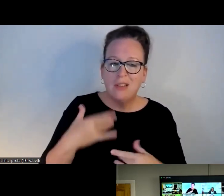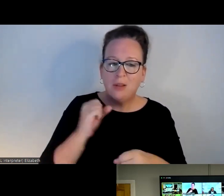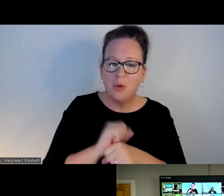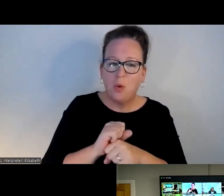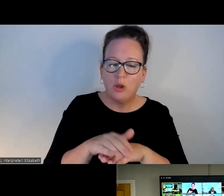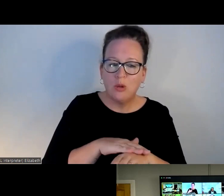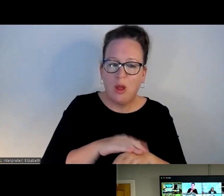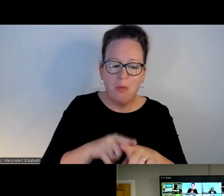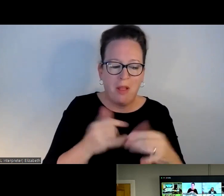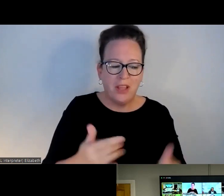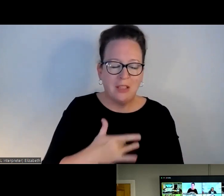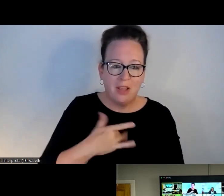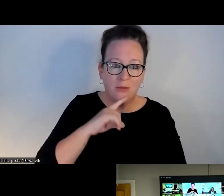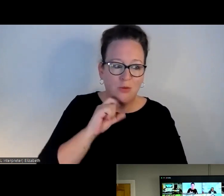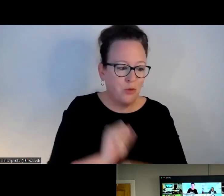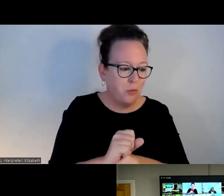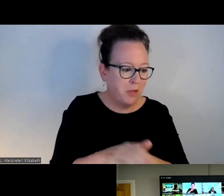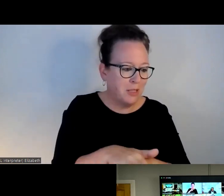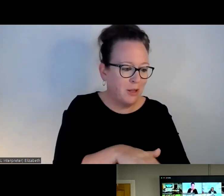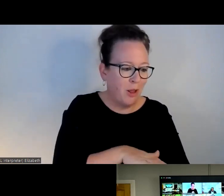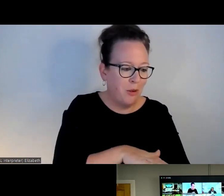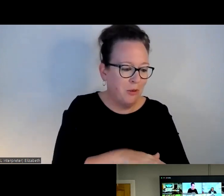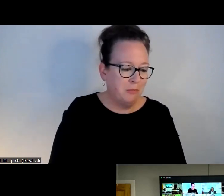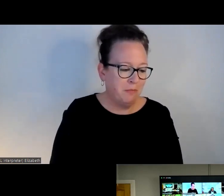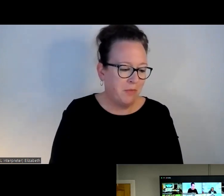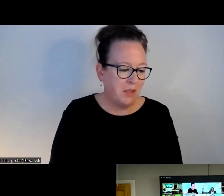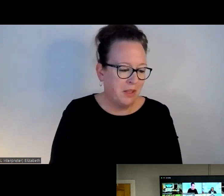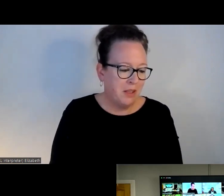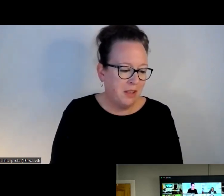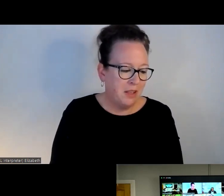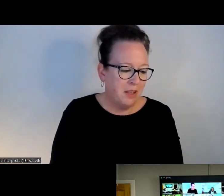So. Thank you, Marcos.